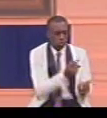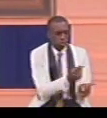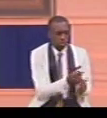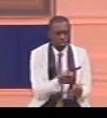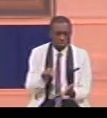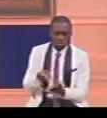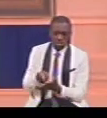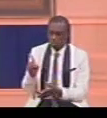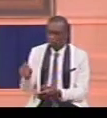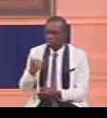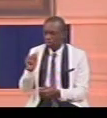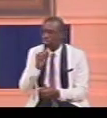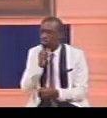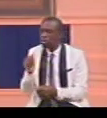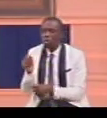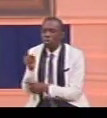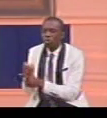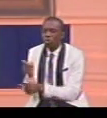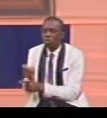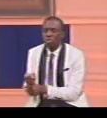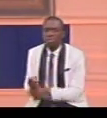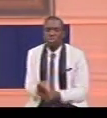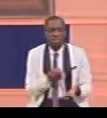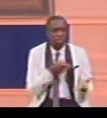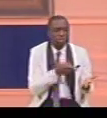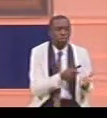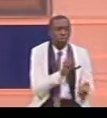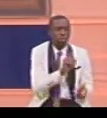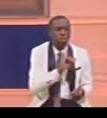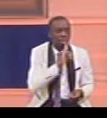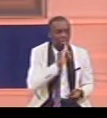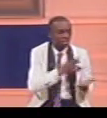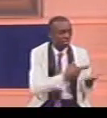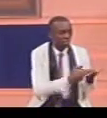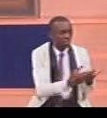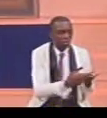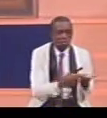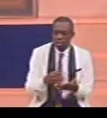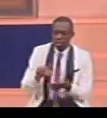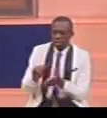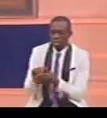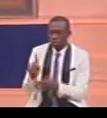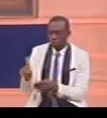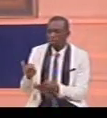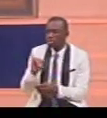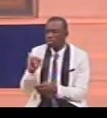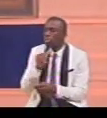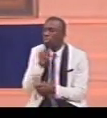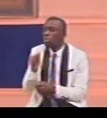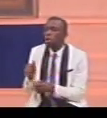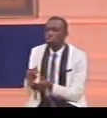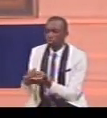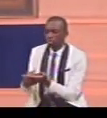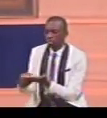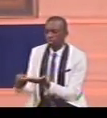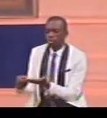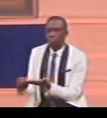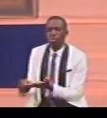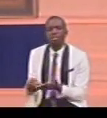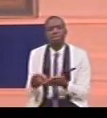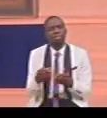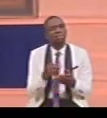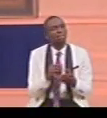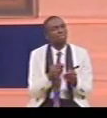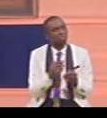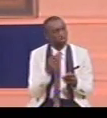here it's the Jaws this one is righteous and that one is unrighteous that's why the unrighteous will he eats the righteous look at that verse again